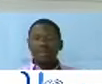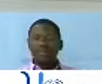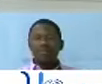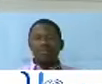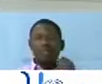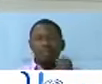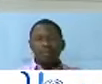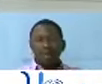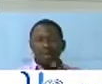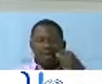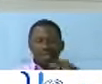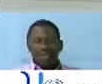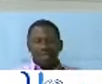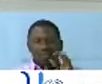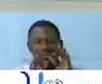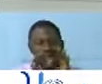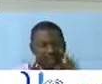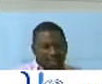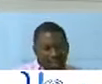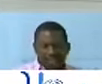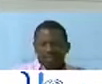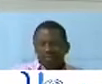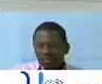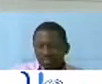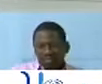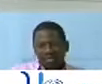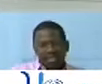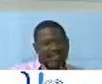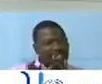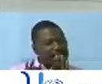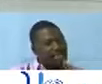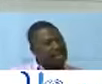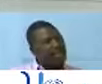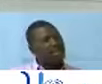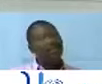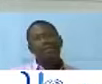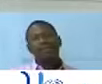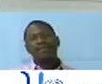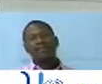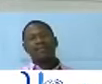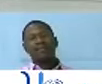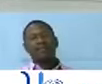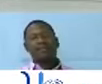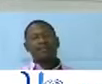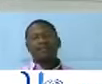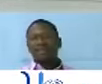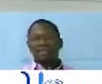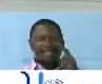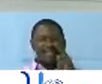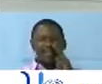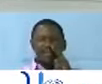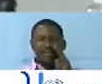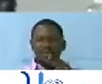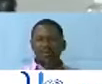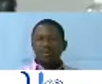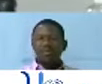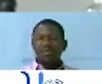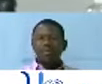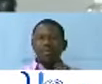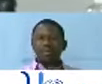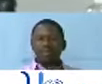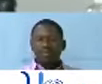ñama jamono sax boy bind letter ci nguur gi ya ngi melni kuy bind letter yi mugil. You're trying to seduce and caress the state